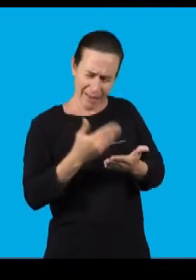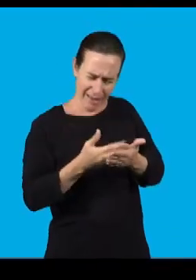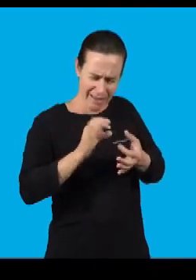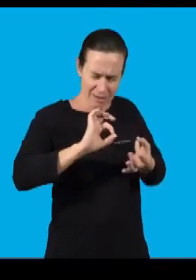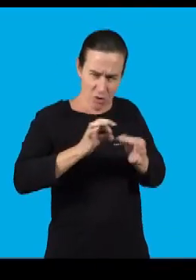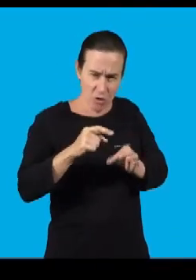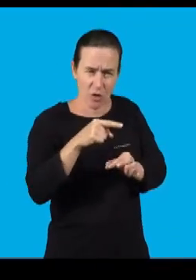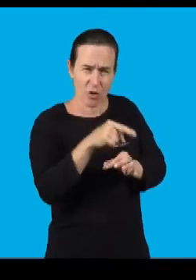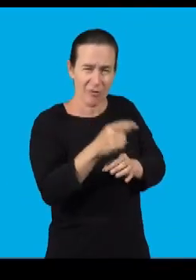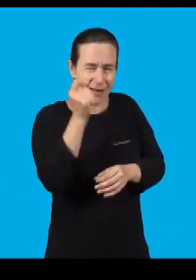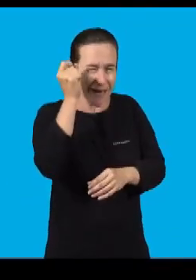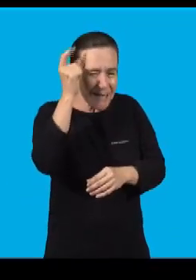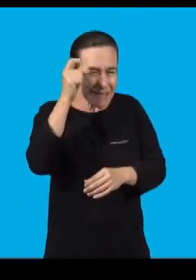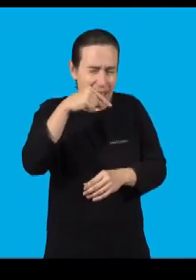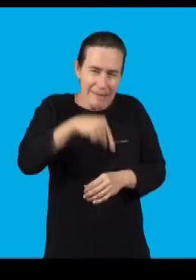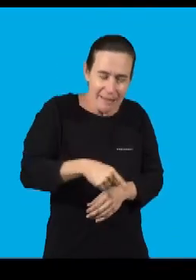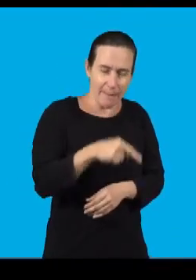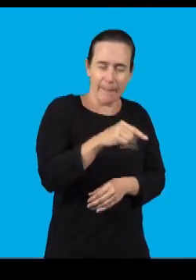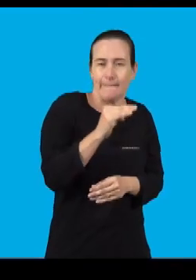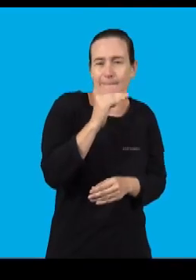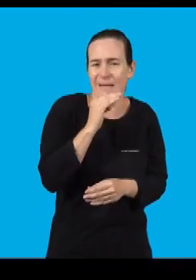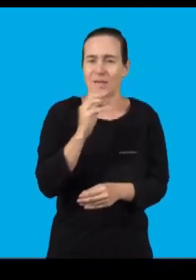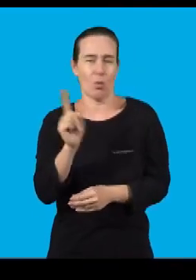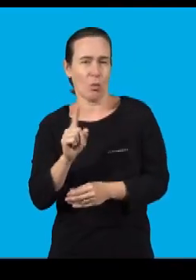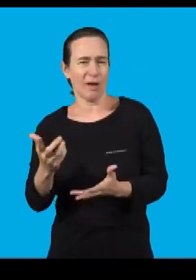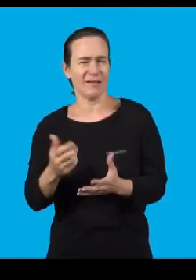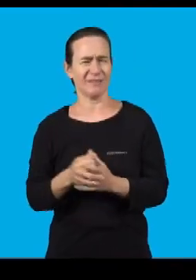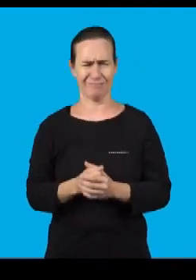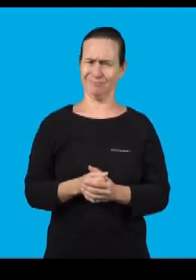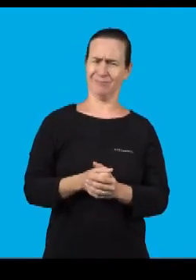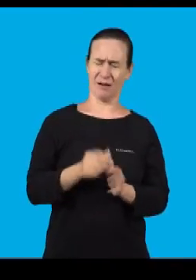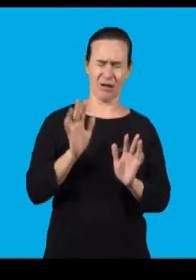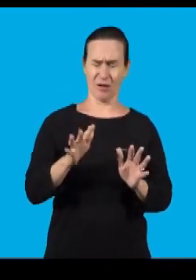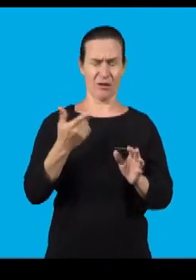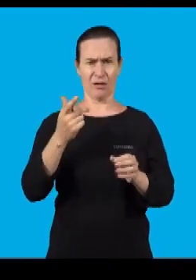for a deeper appreciation of the literary meaning in text. Now, I know